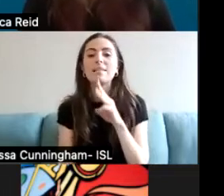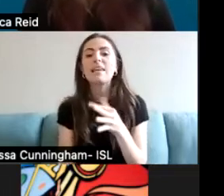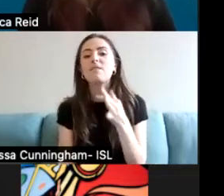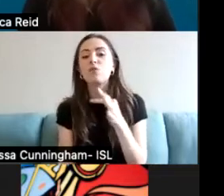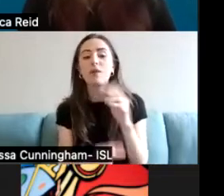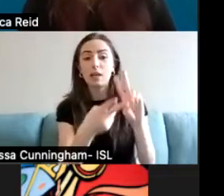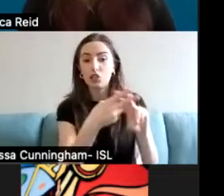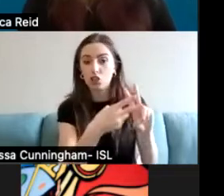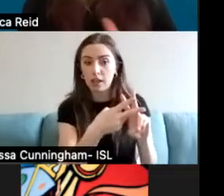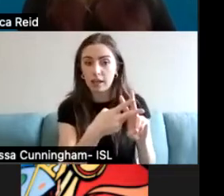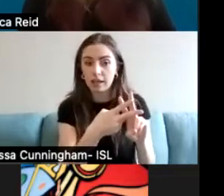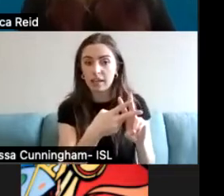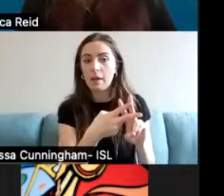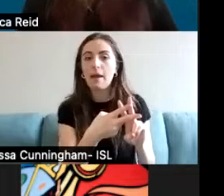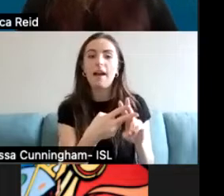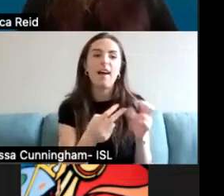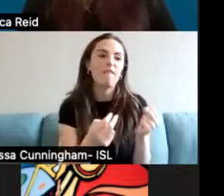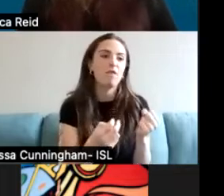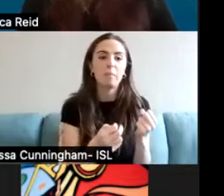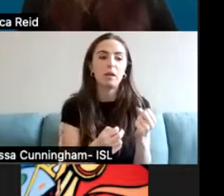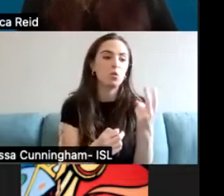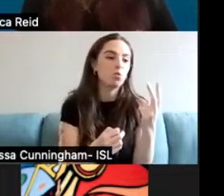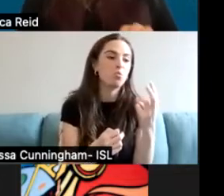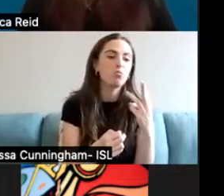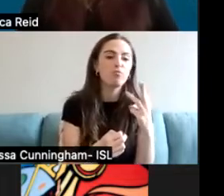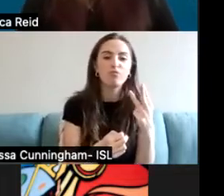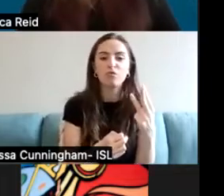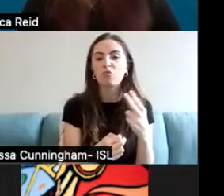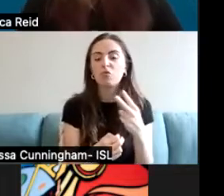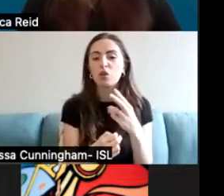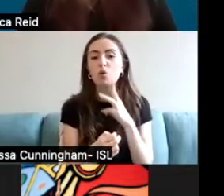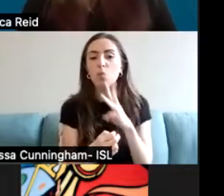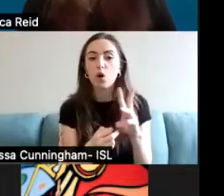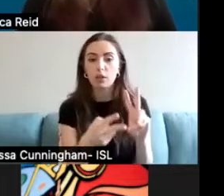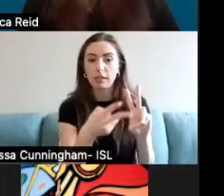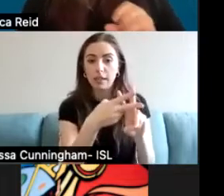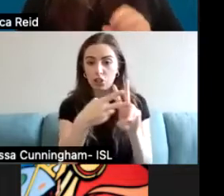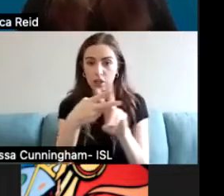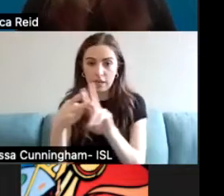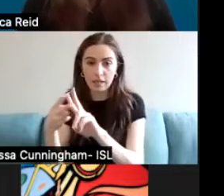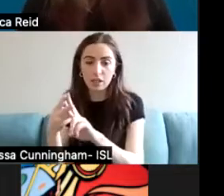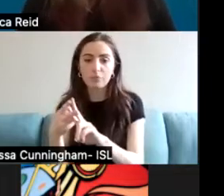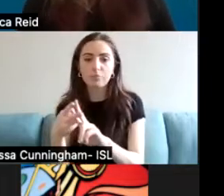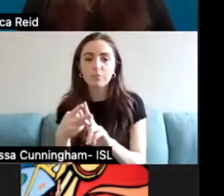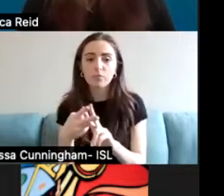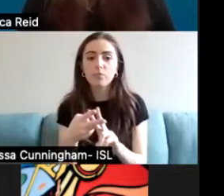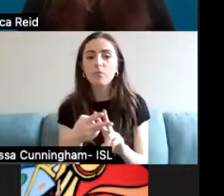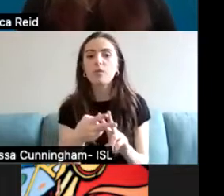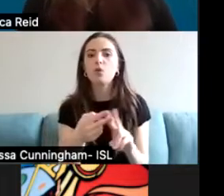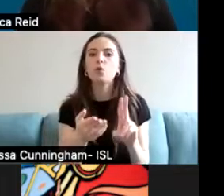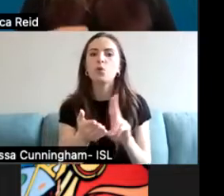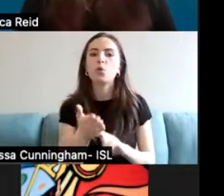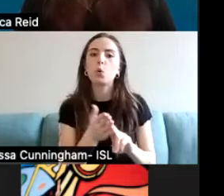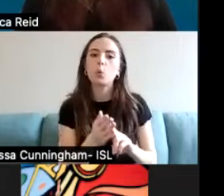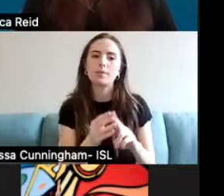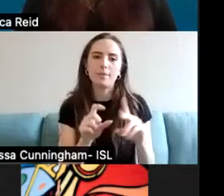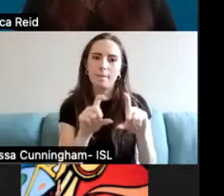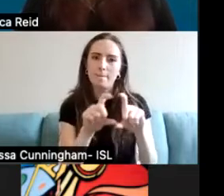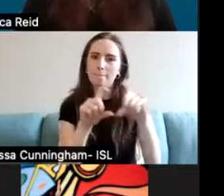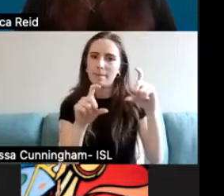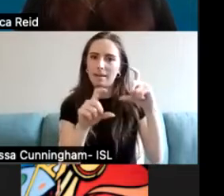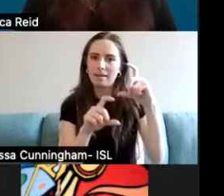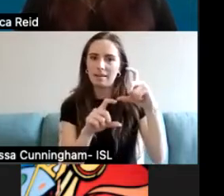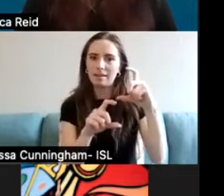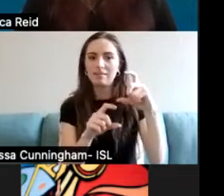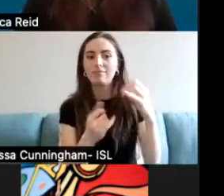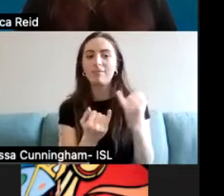a hashtag that includes more than one word. And honestly, this makes it a lot easier for everyone to read as well. But what it does